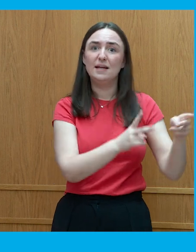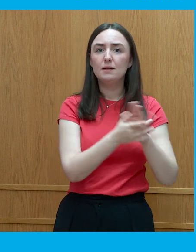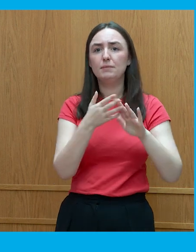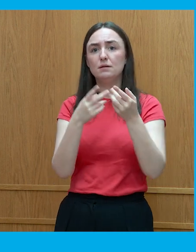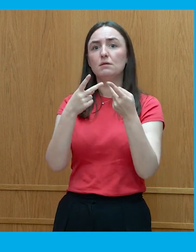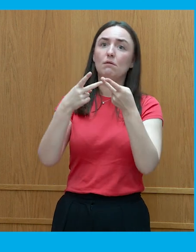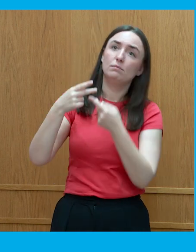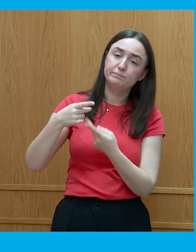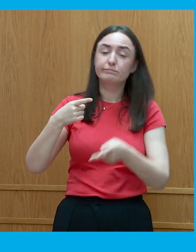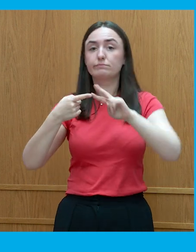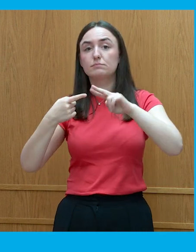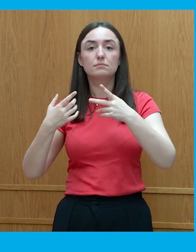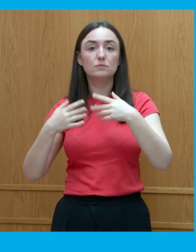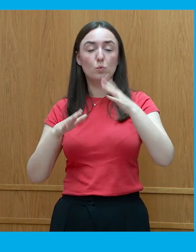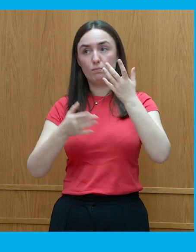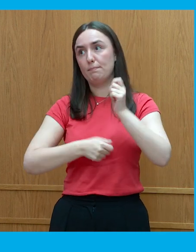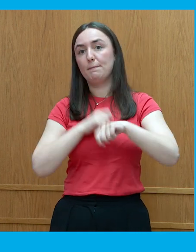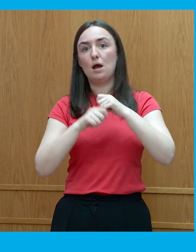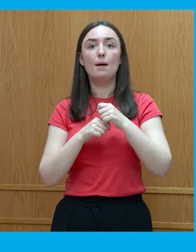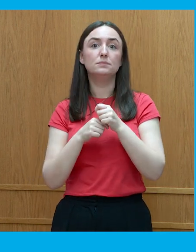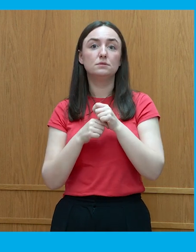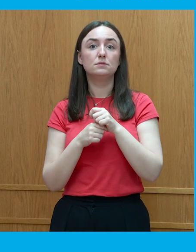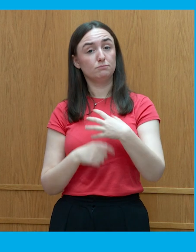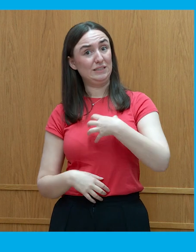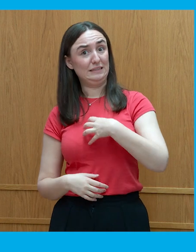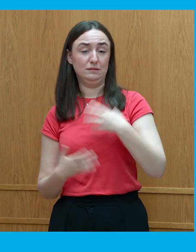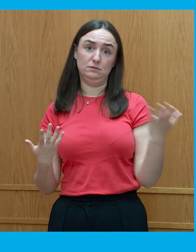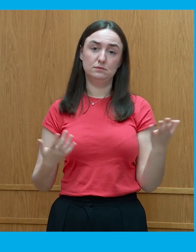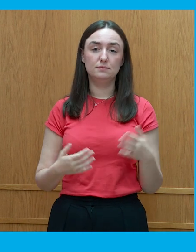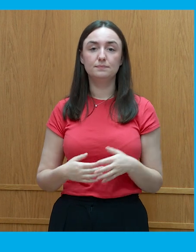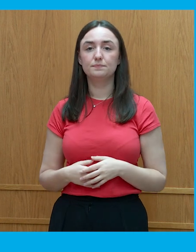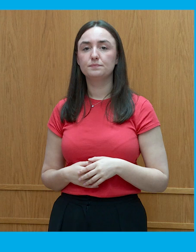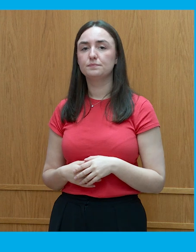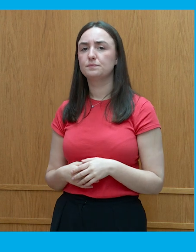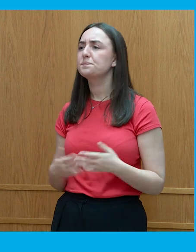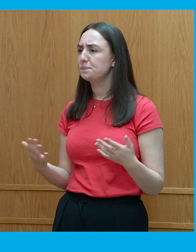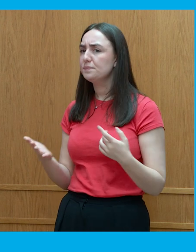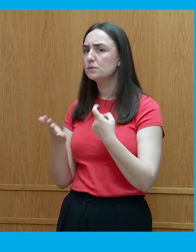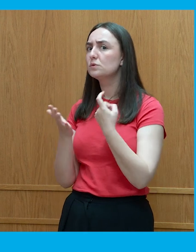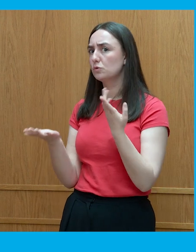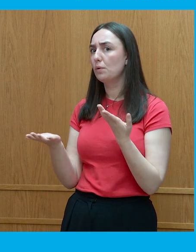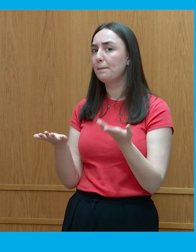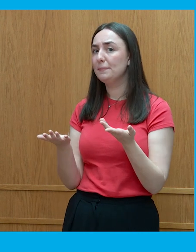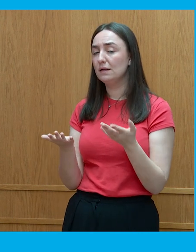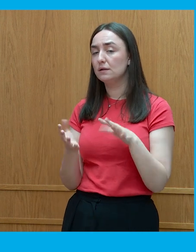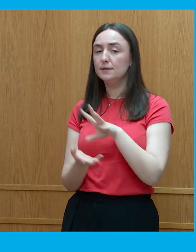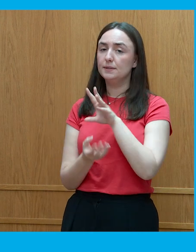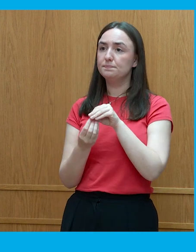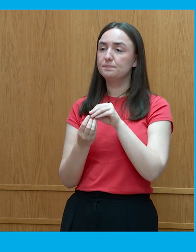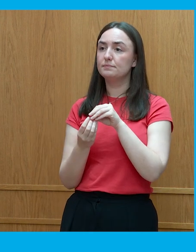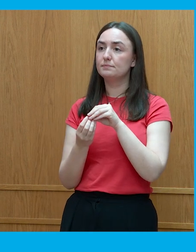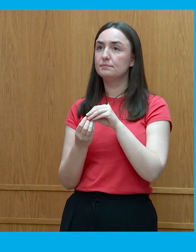more important than usual. And Walt seems to have captured something, certainly how we see it relayed, captured something